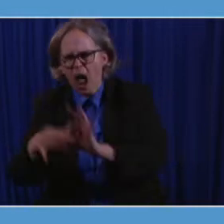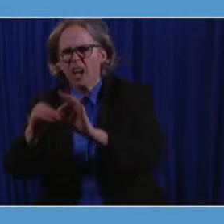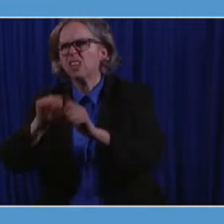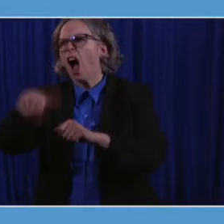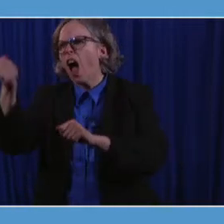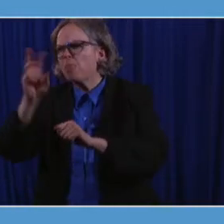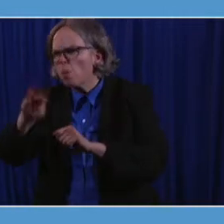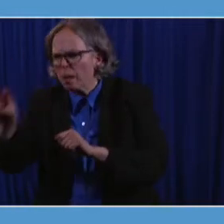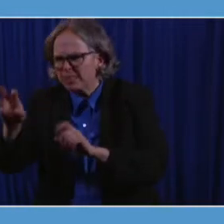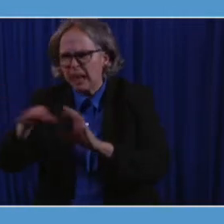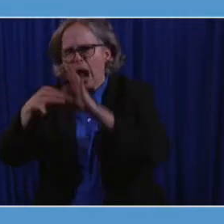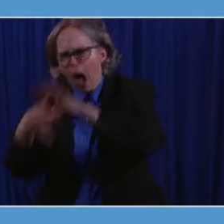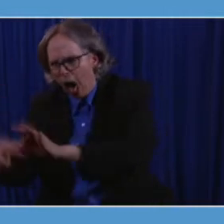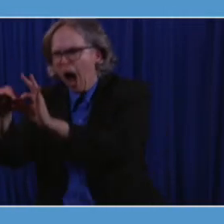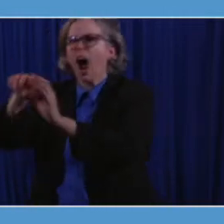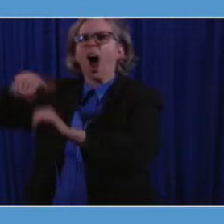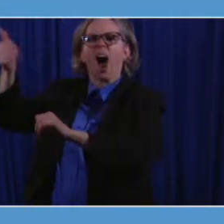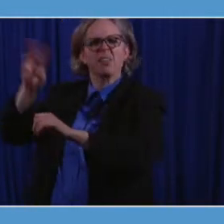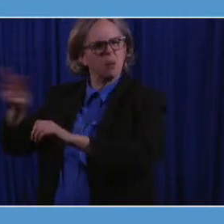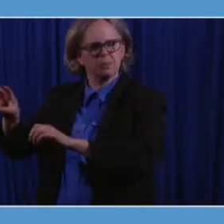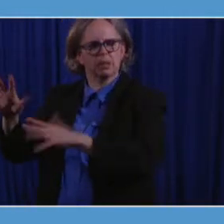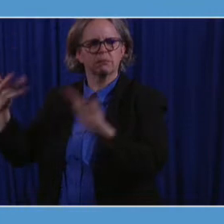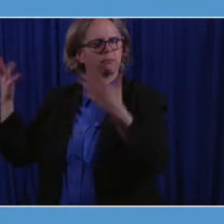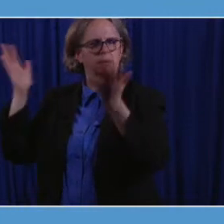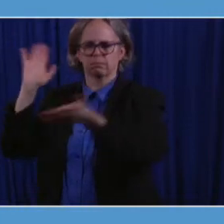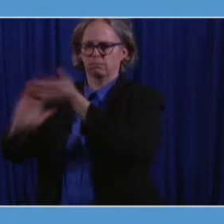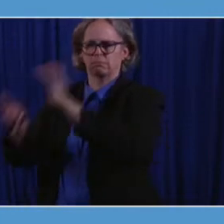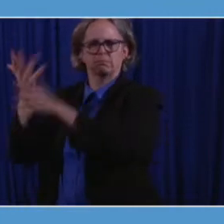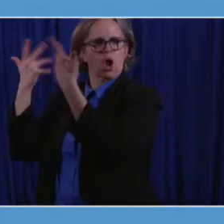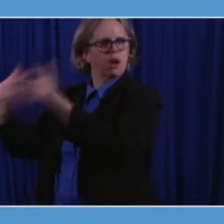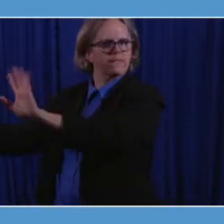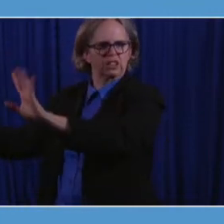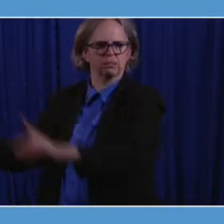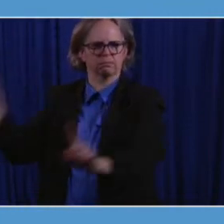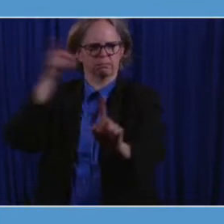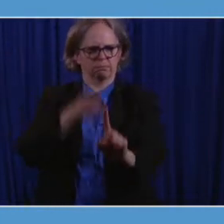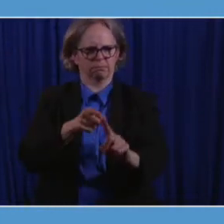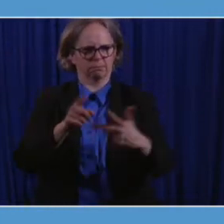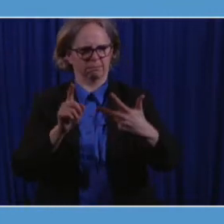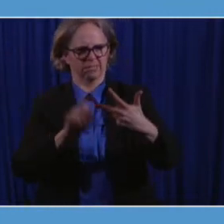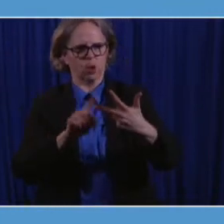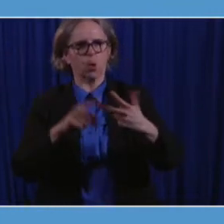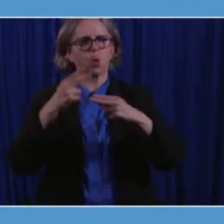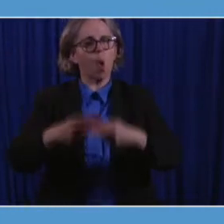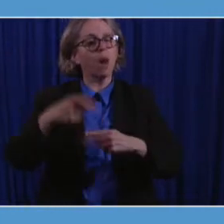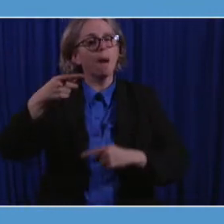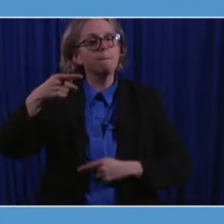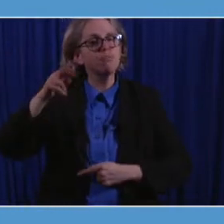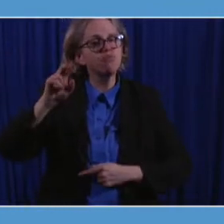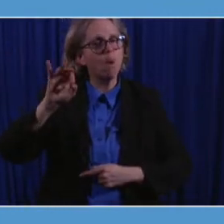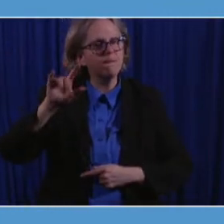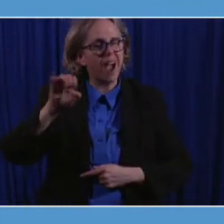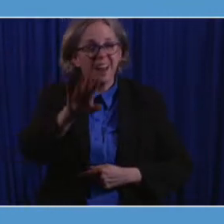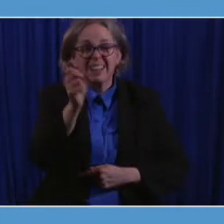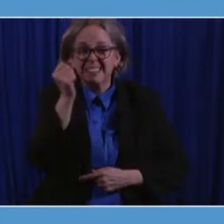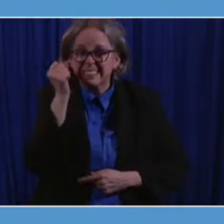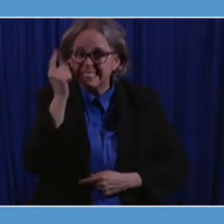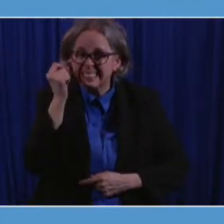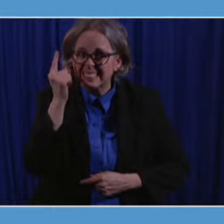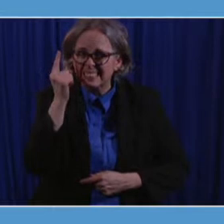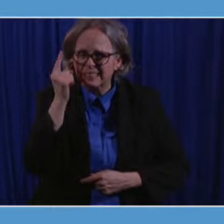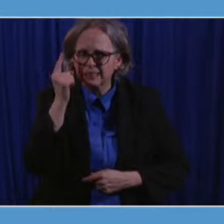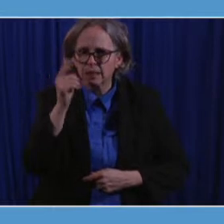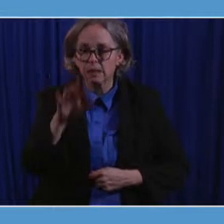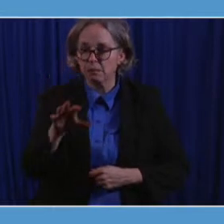profile. And we've made it, the 4th thing, mobile device friendly. So that you can get through this. Additional features allow it to be more